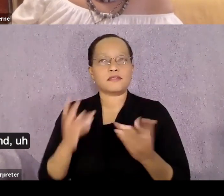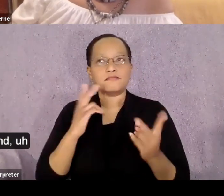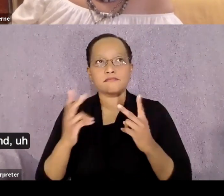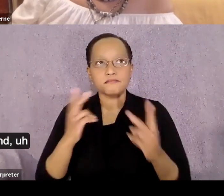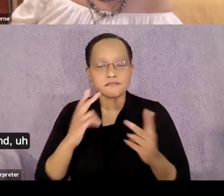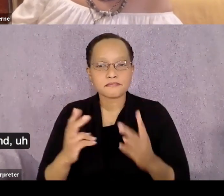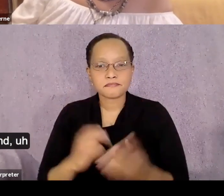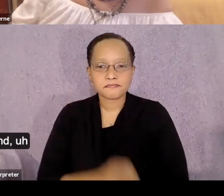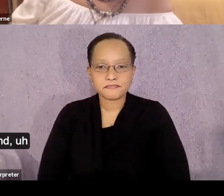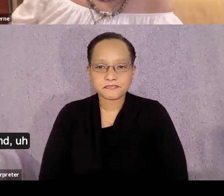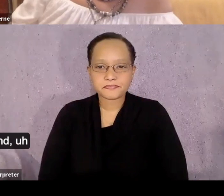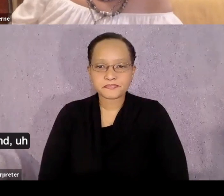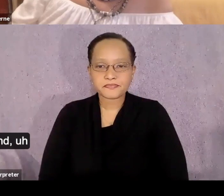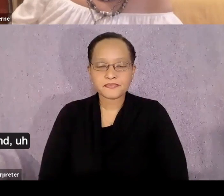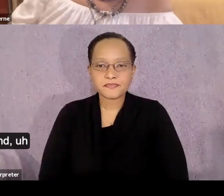and